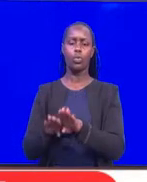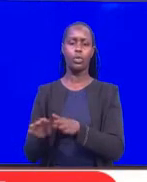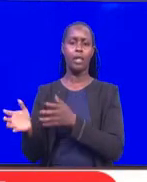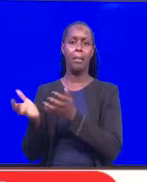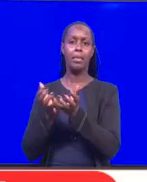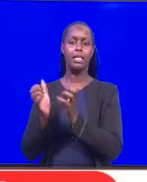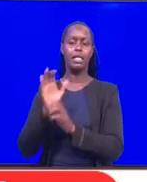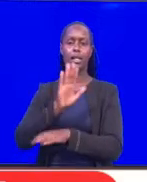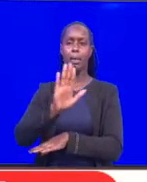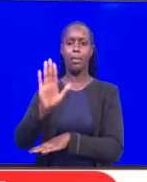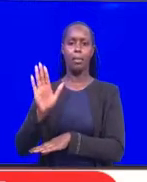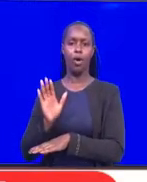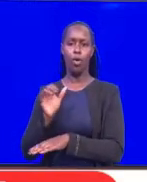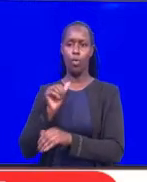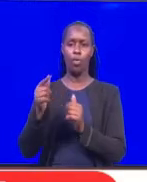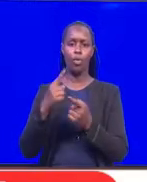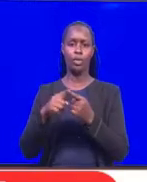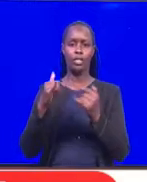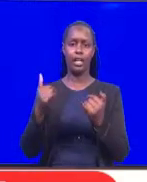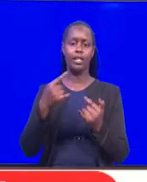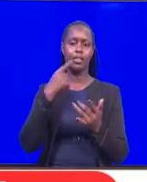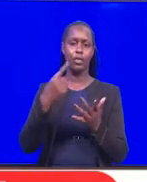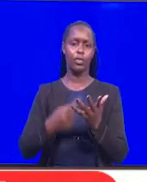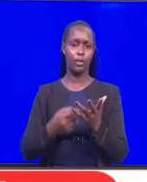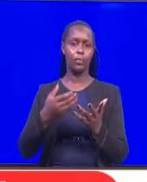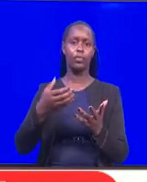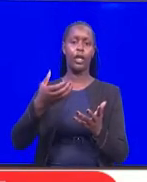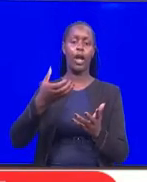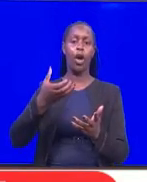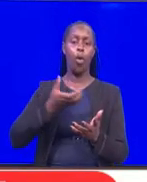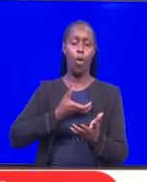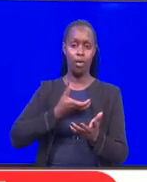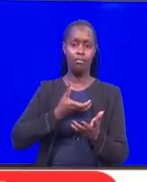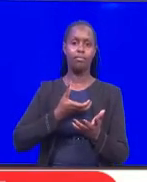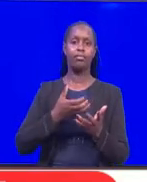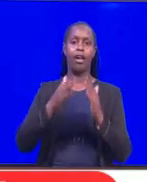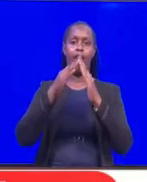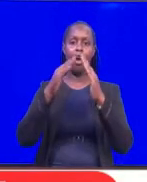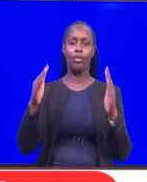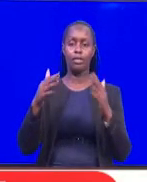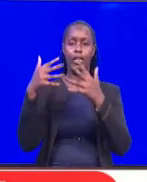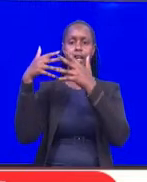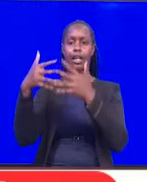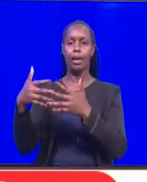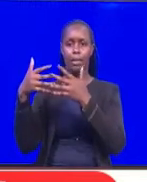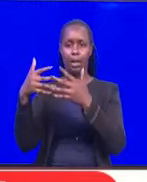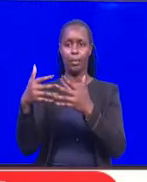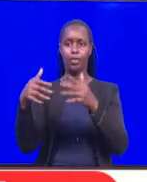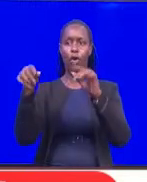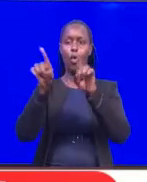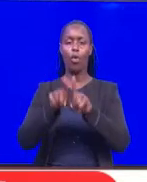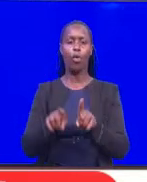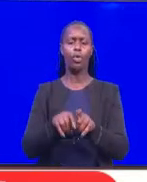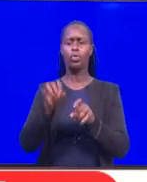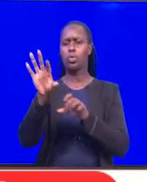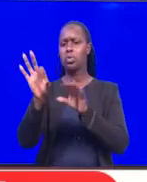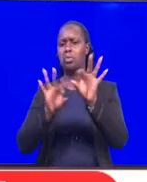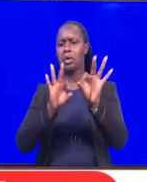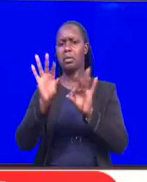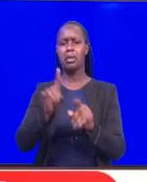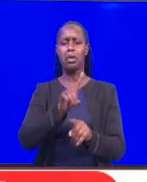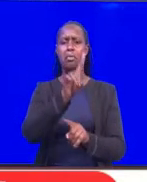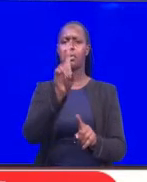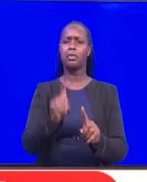which includes ownership of a house in the USA, among others. The other nominees also faced questioning regarding